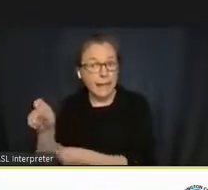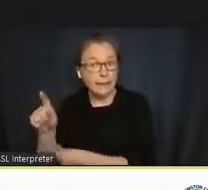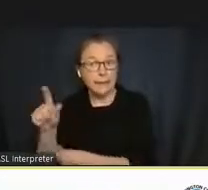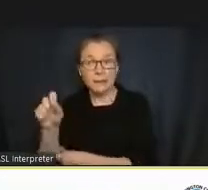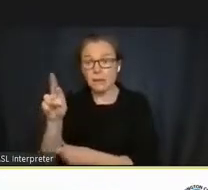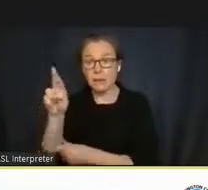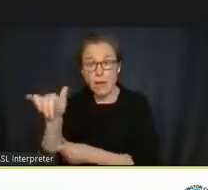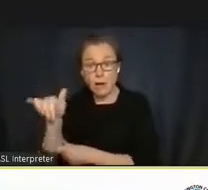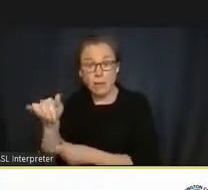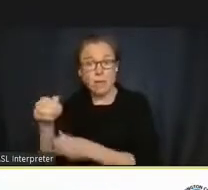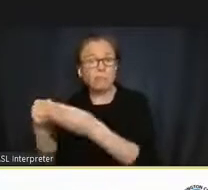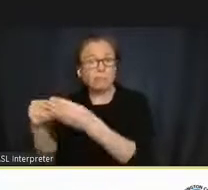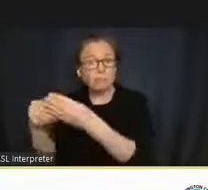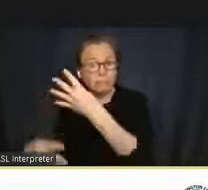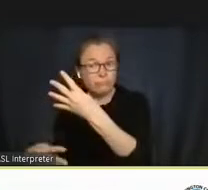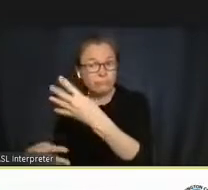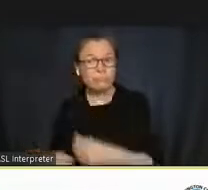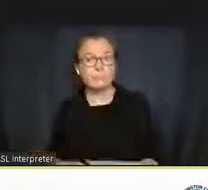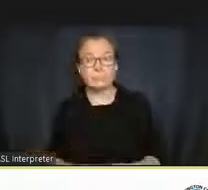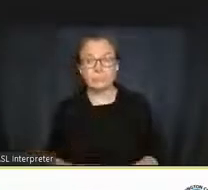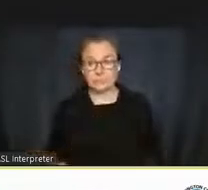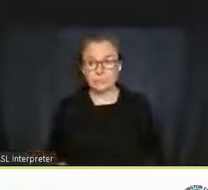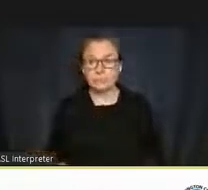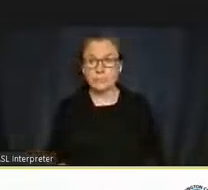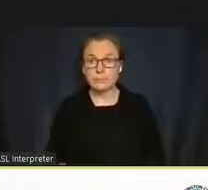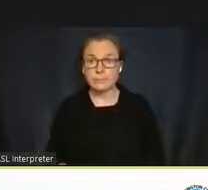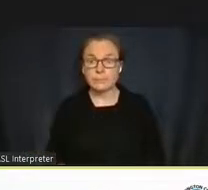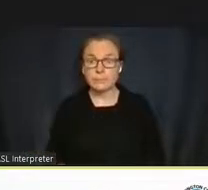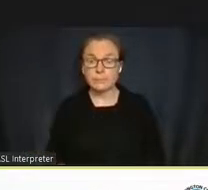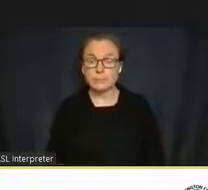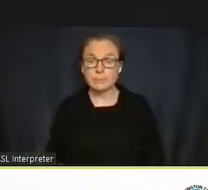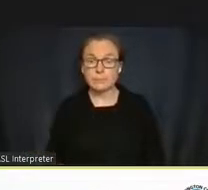others. Next slide, please.